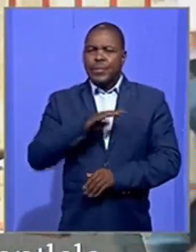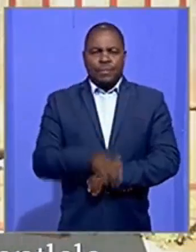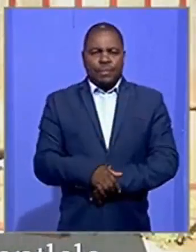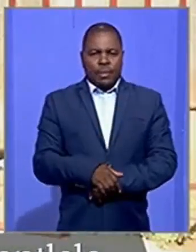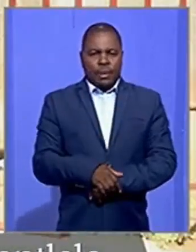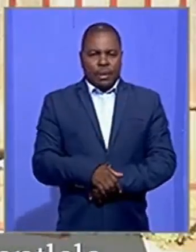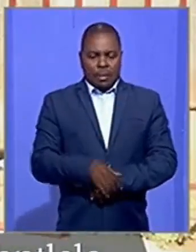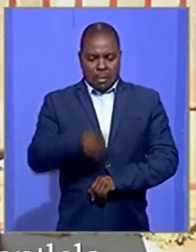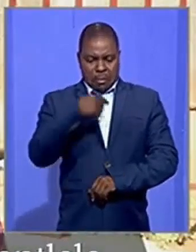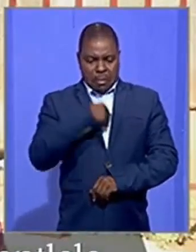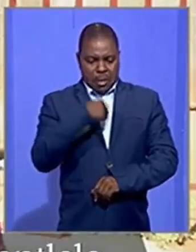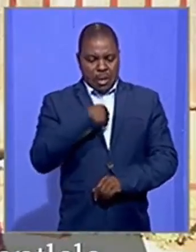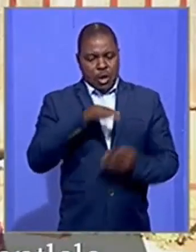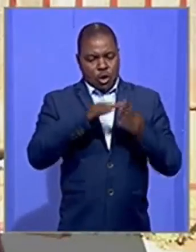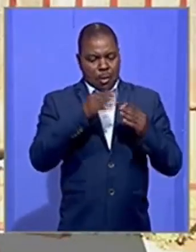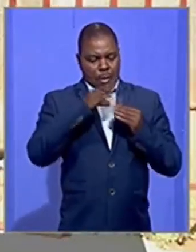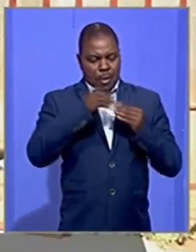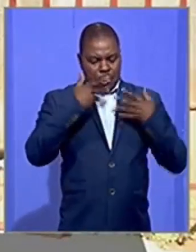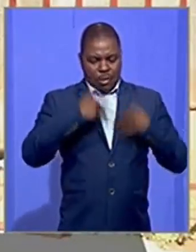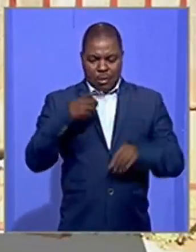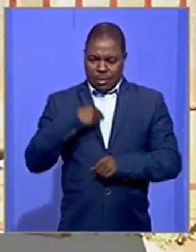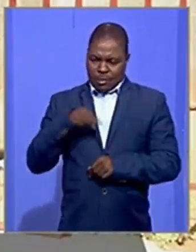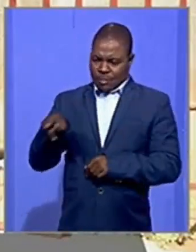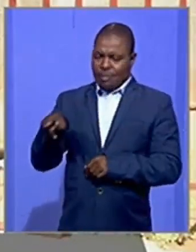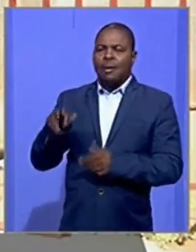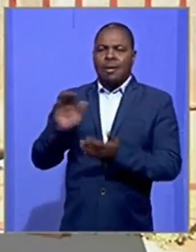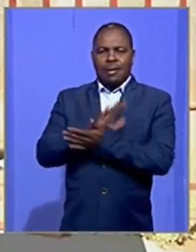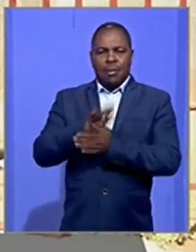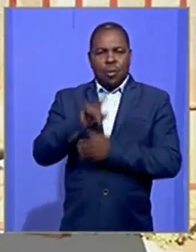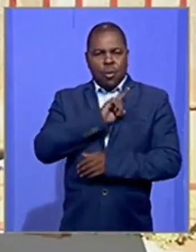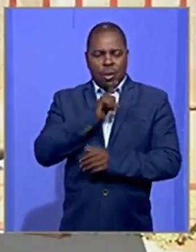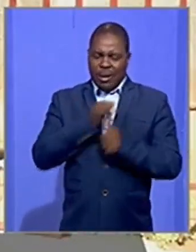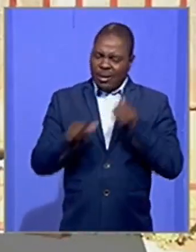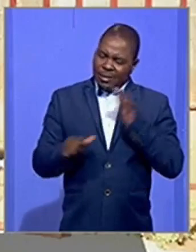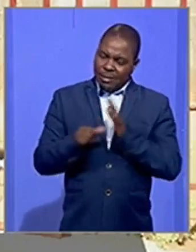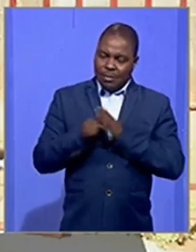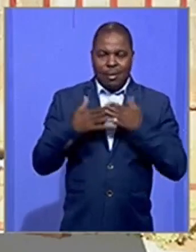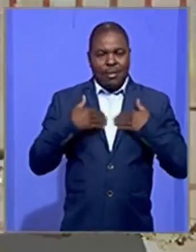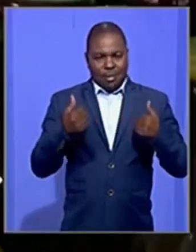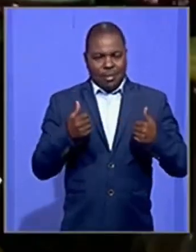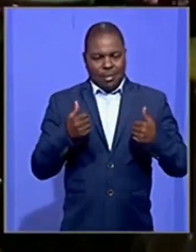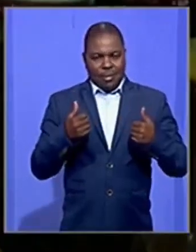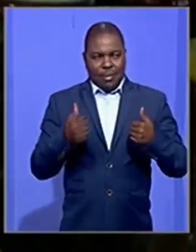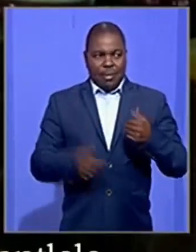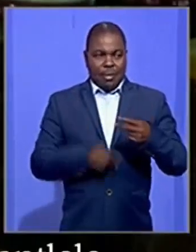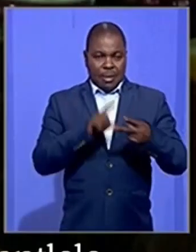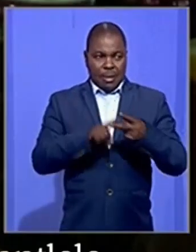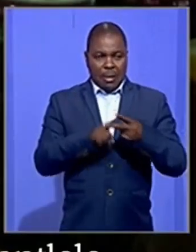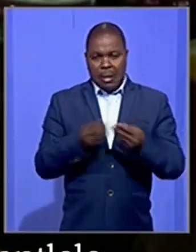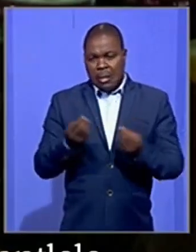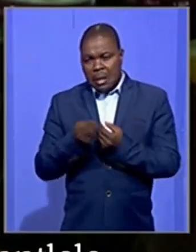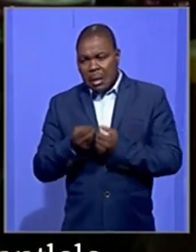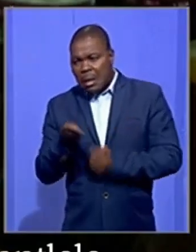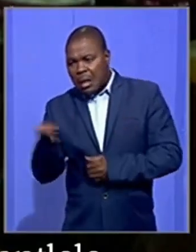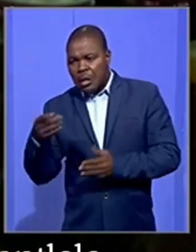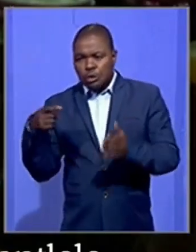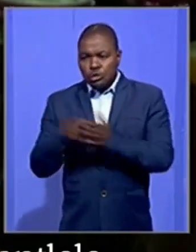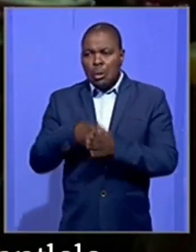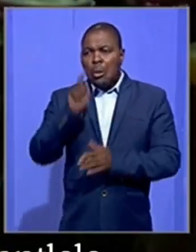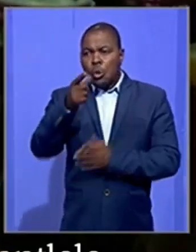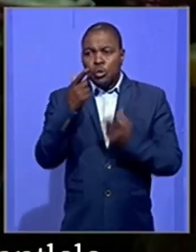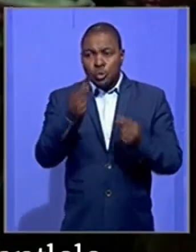moagi ke itumetse go bona go diragala dilo tse di tshwanang le tse because health ya rona e tla pele. so ha dilo tse di tla dirwa mo di-tuck shopong tsotlhe